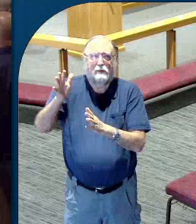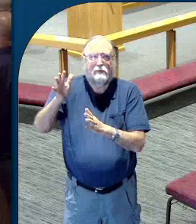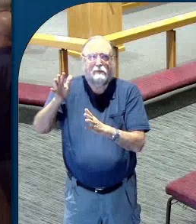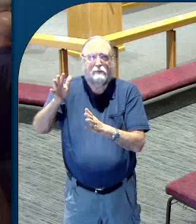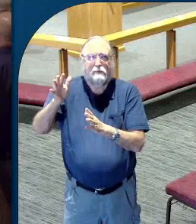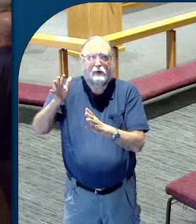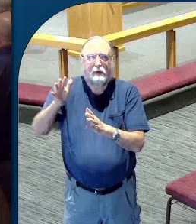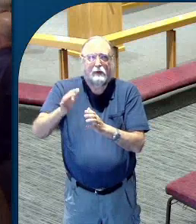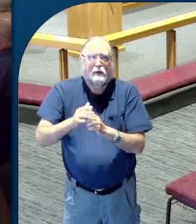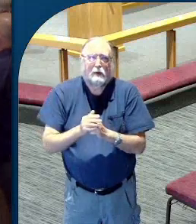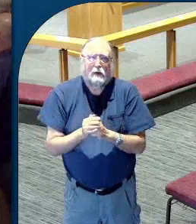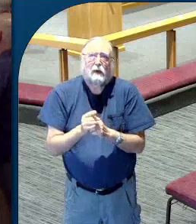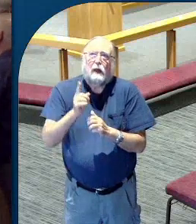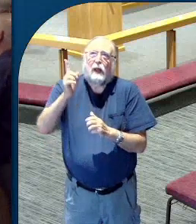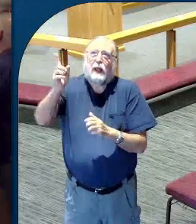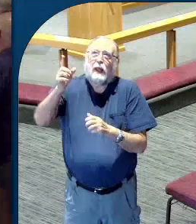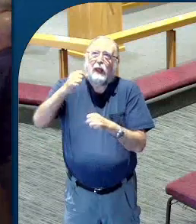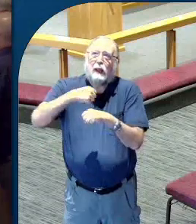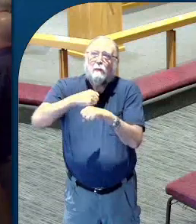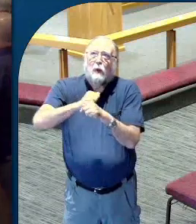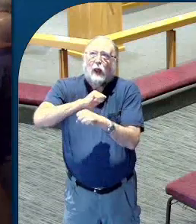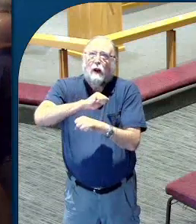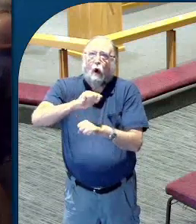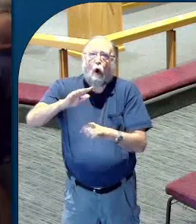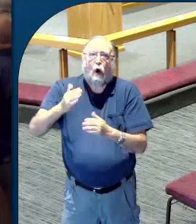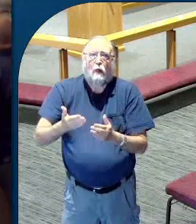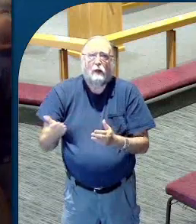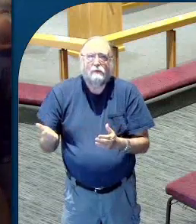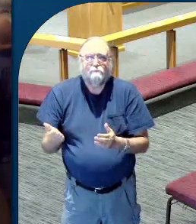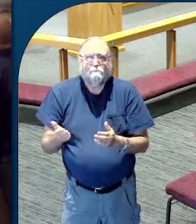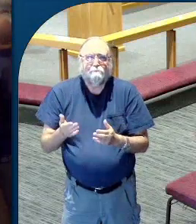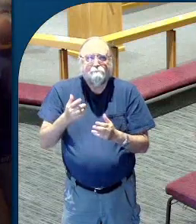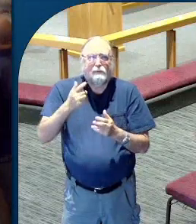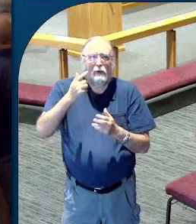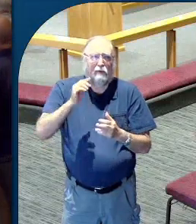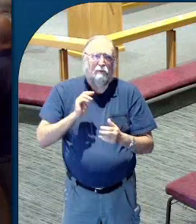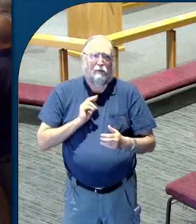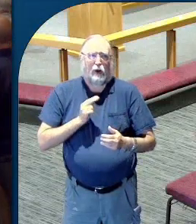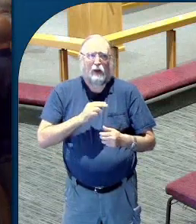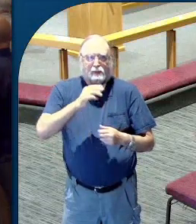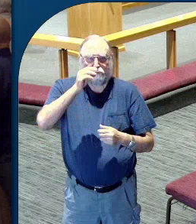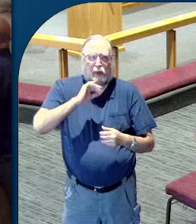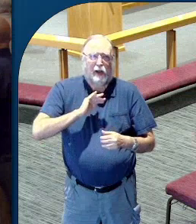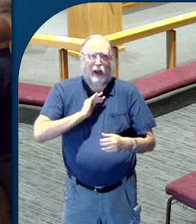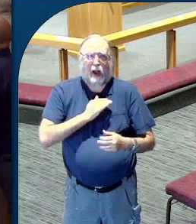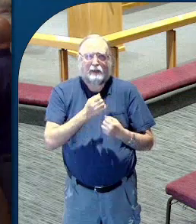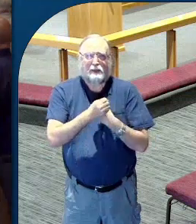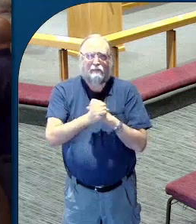Amen.